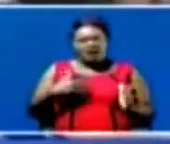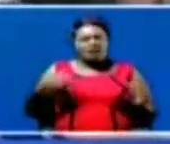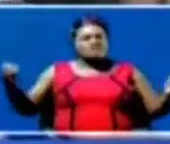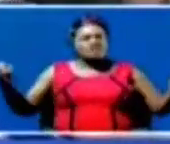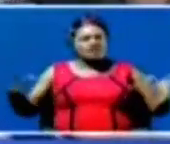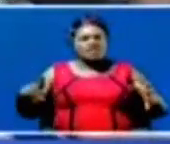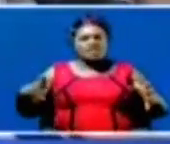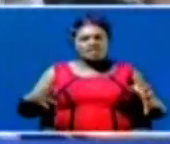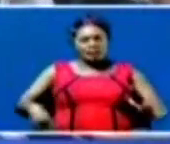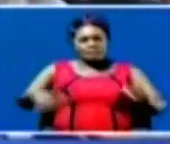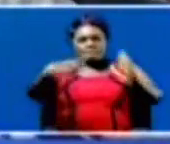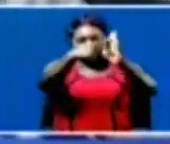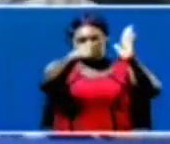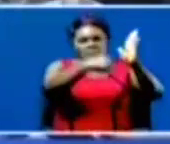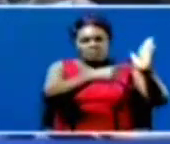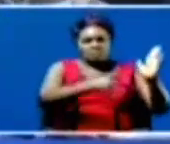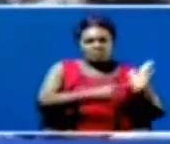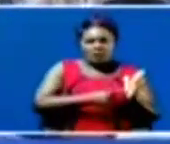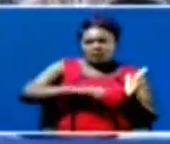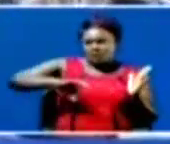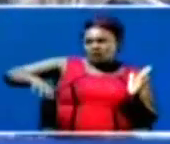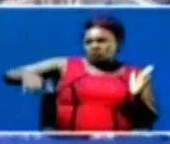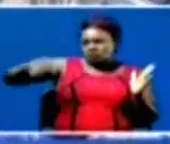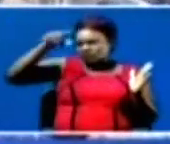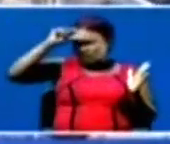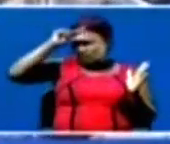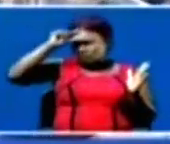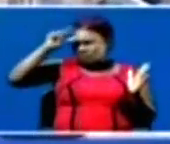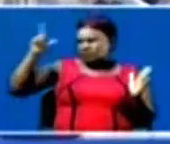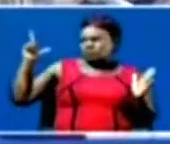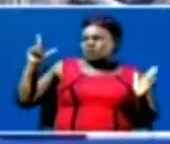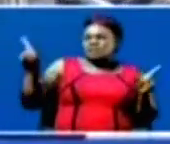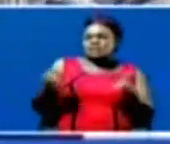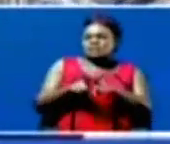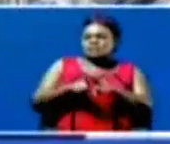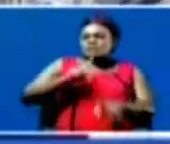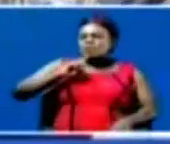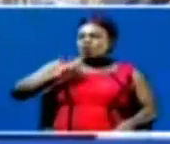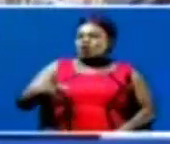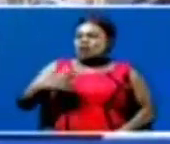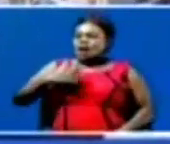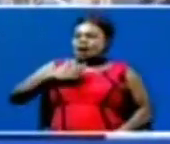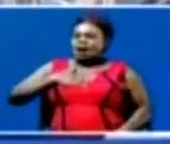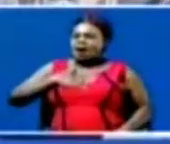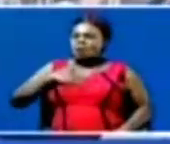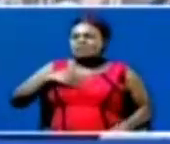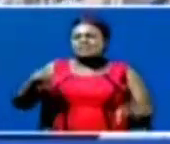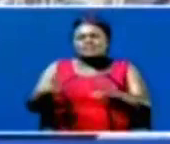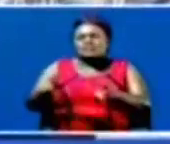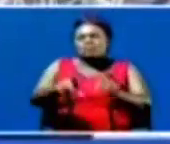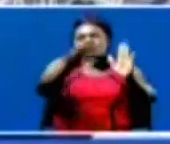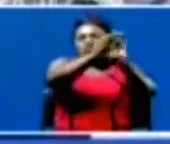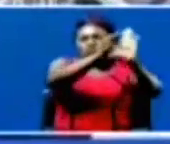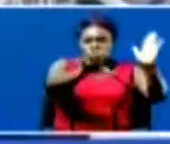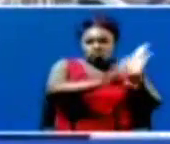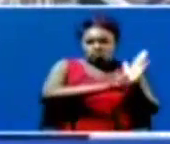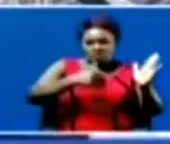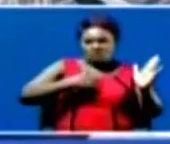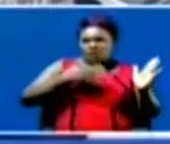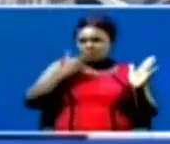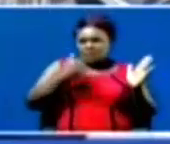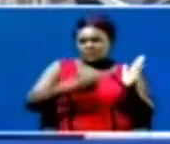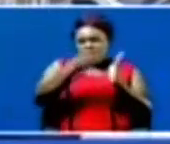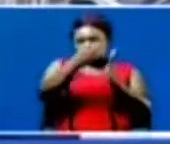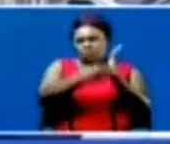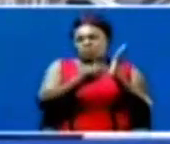clear procedure in the County Government Act and even in our standing orders and in the constitution. So you are supposed to bring